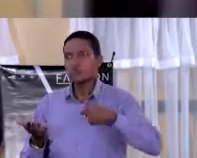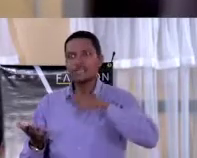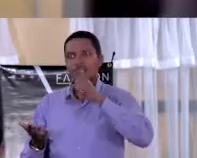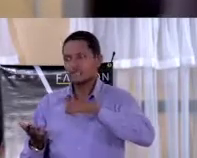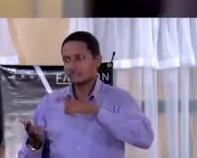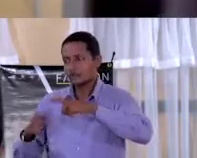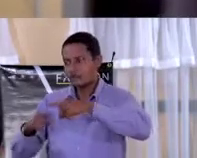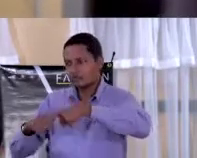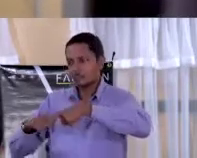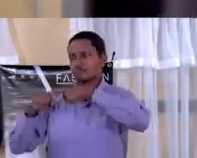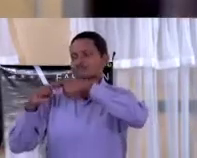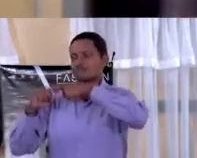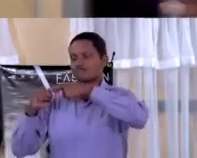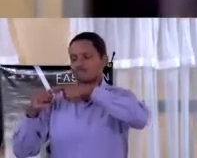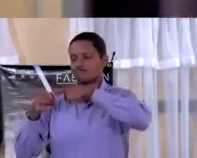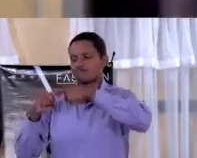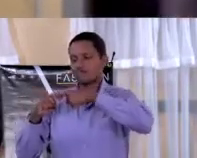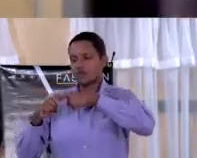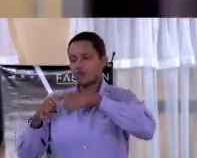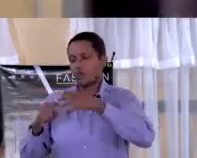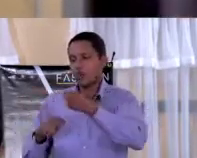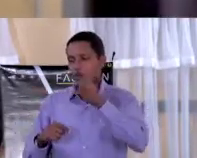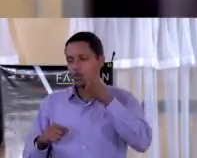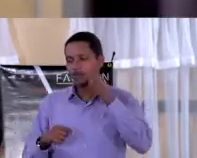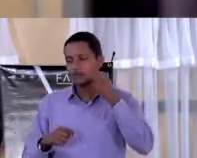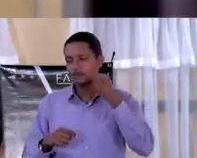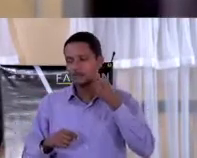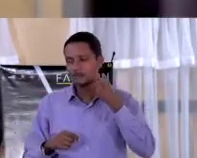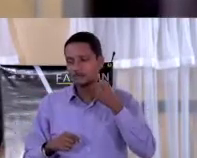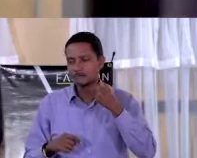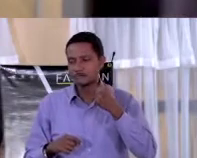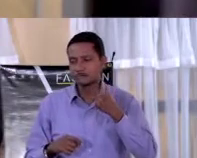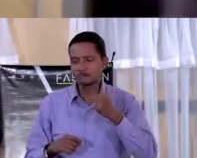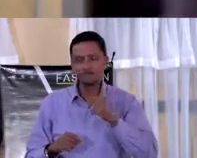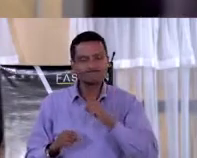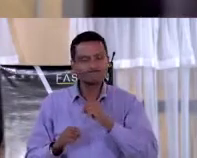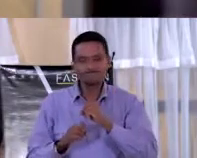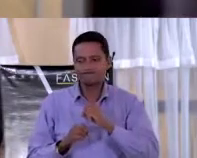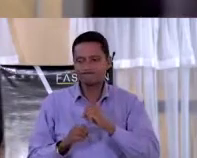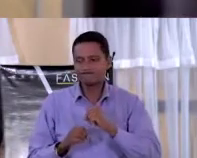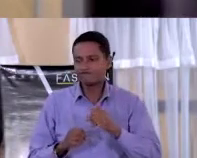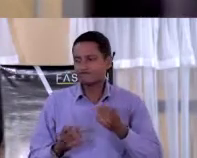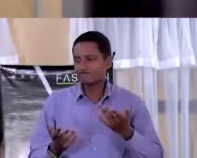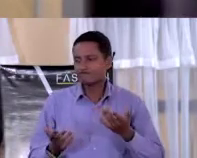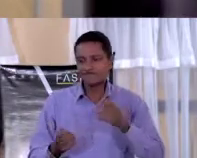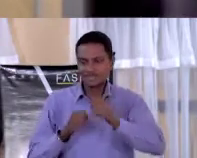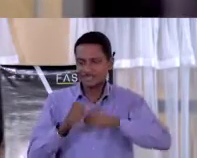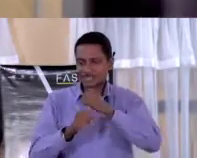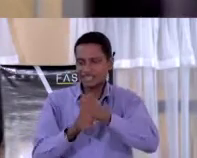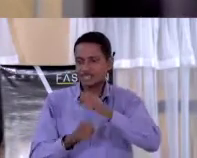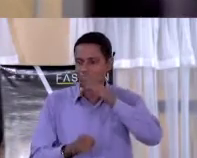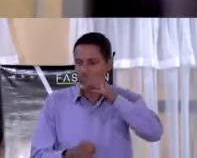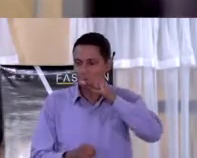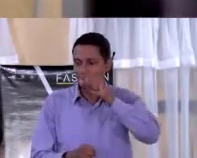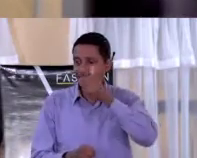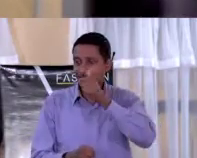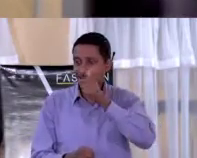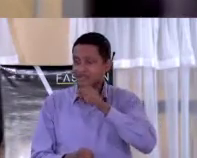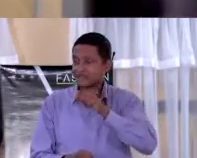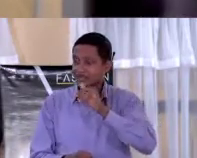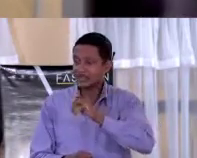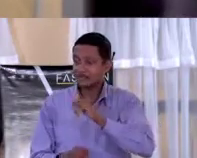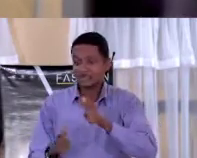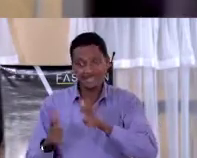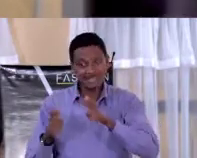And that was done independent, really, of any support in 2010. And it was the largest, probably, showcase in the region